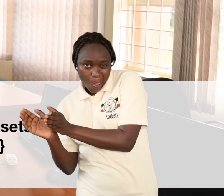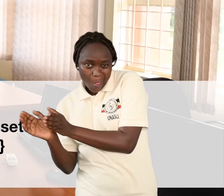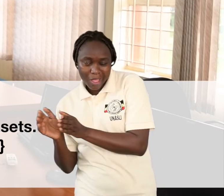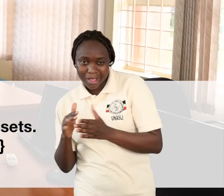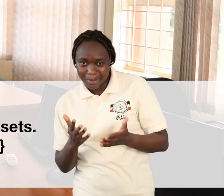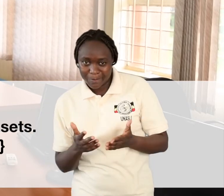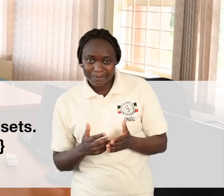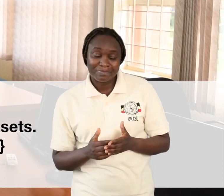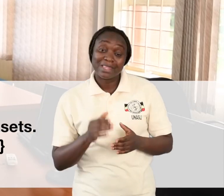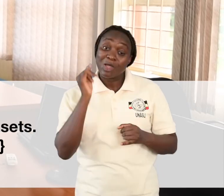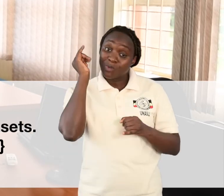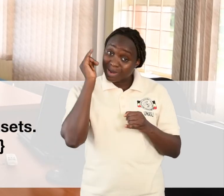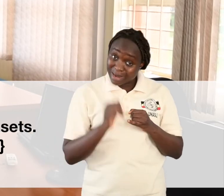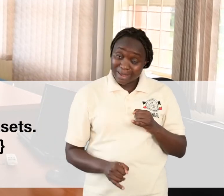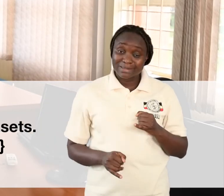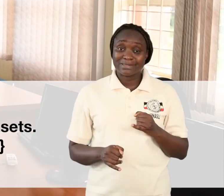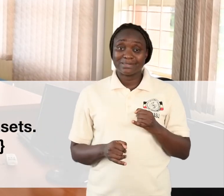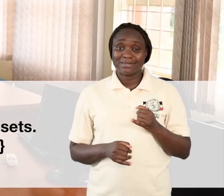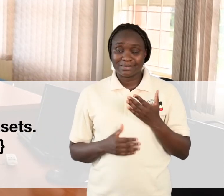My last question.